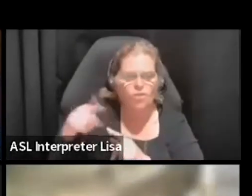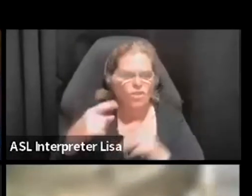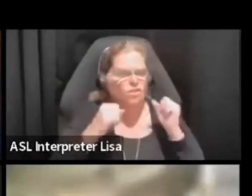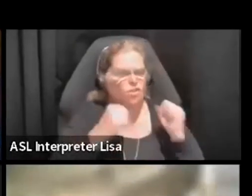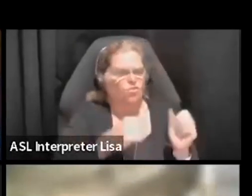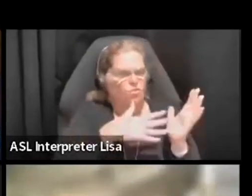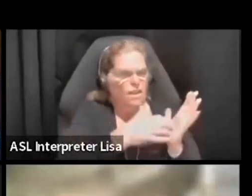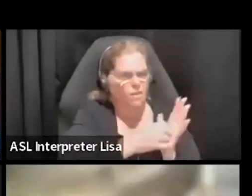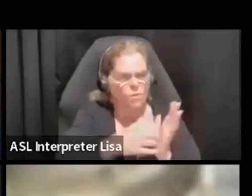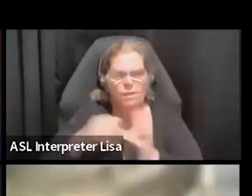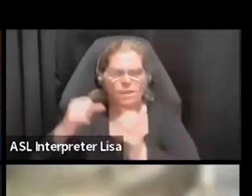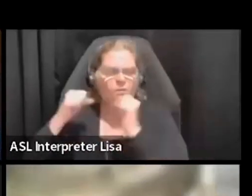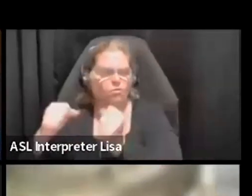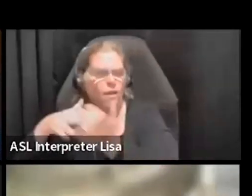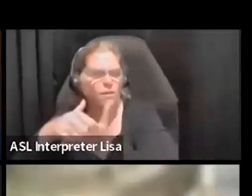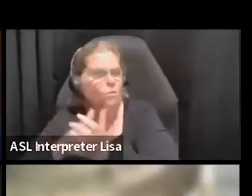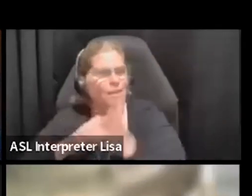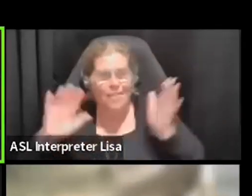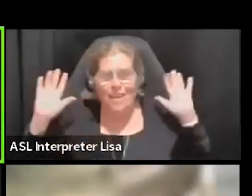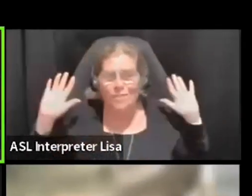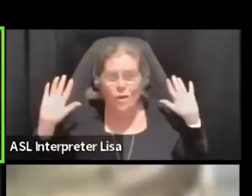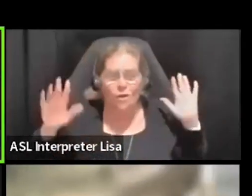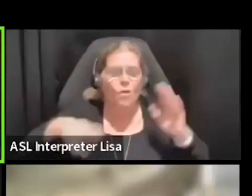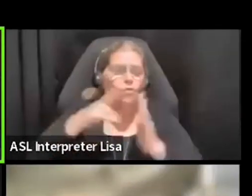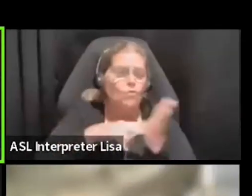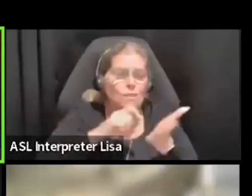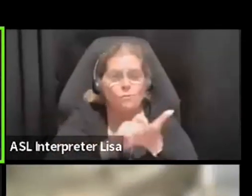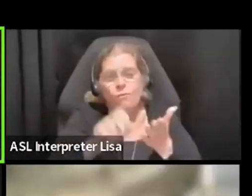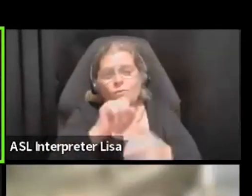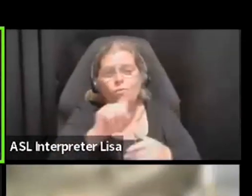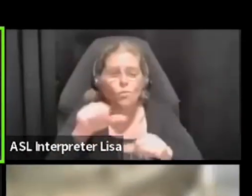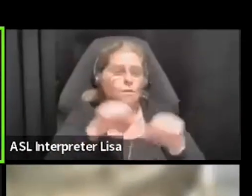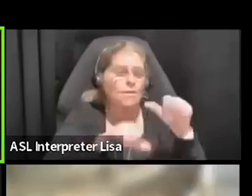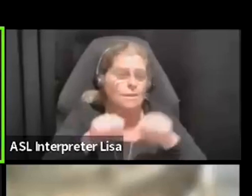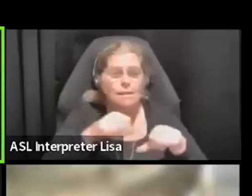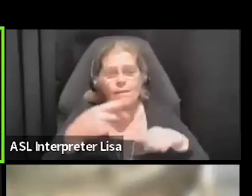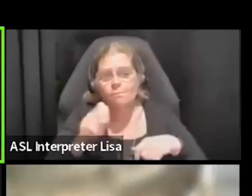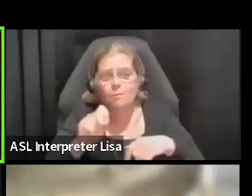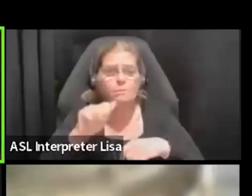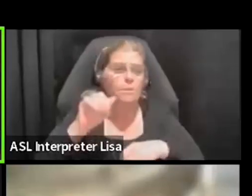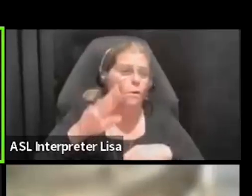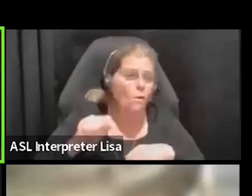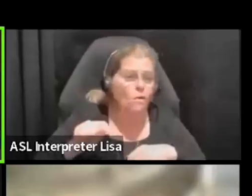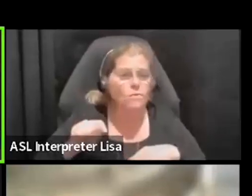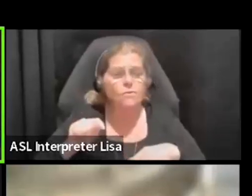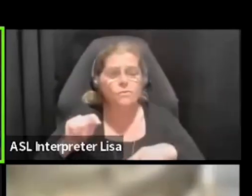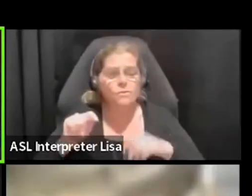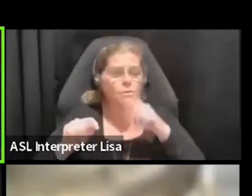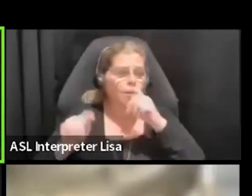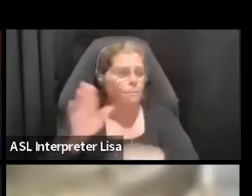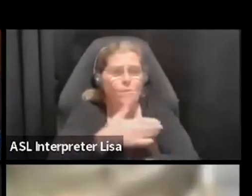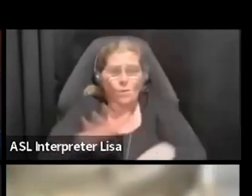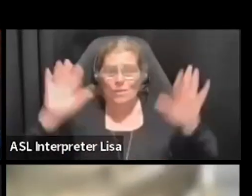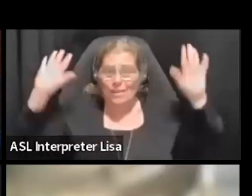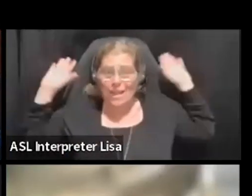of the students in math, reading, social studies, science, PE, art, music? Yeah, absolutely. Well,